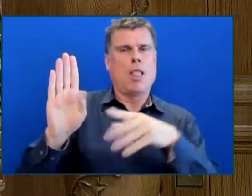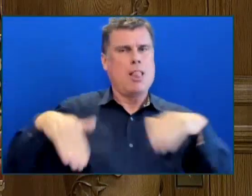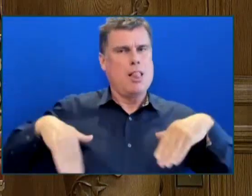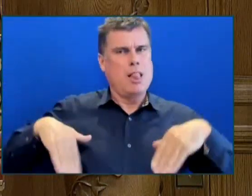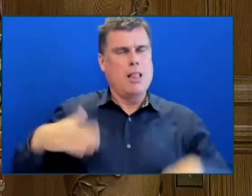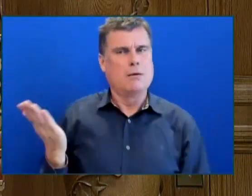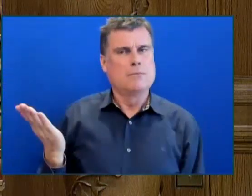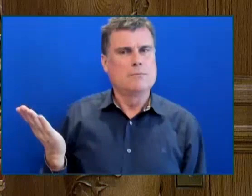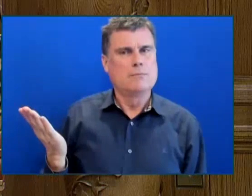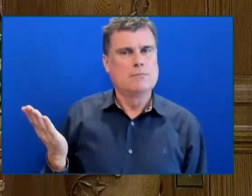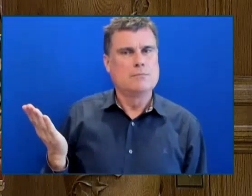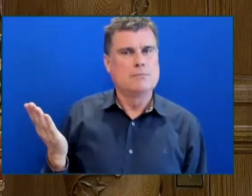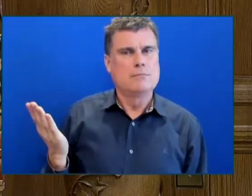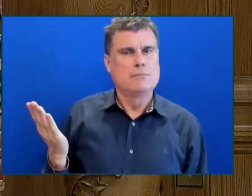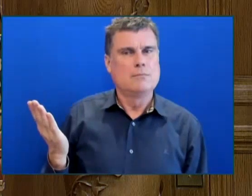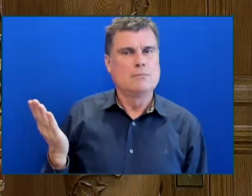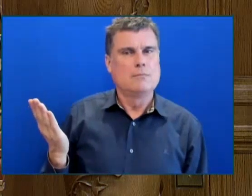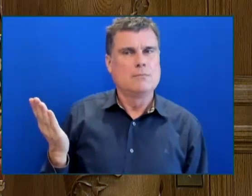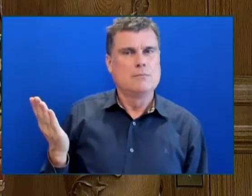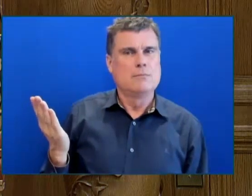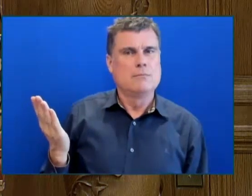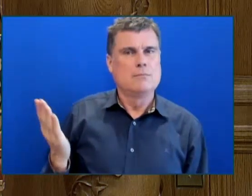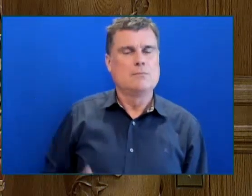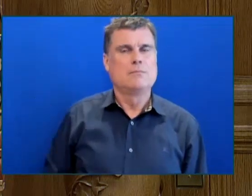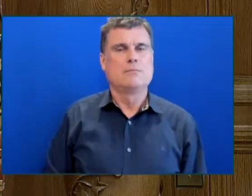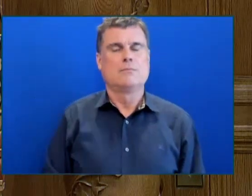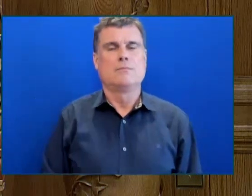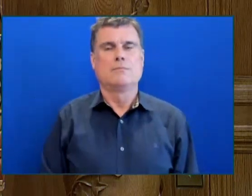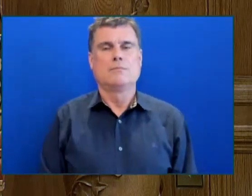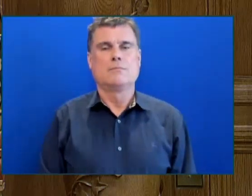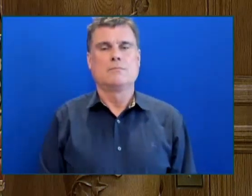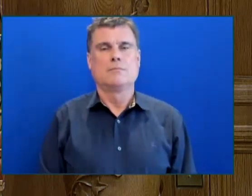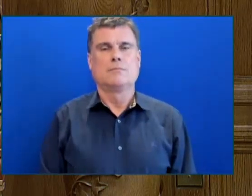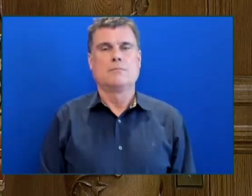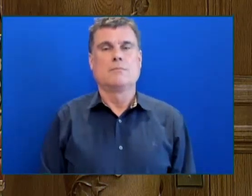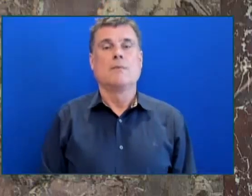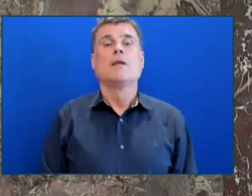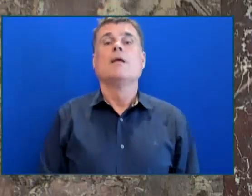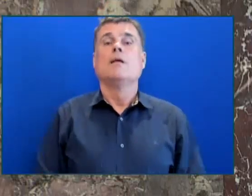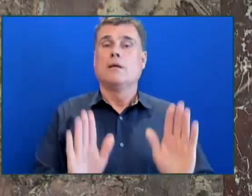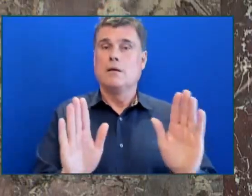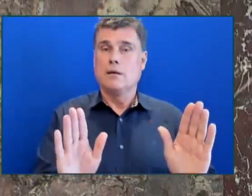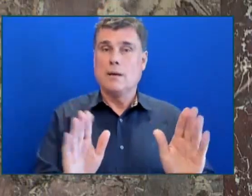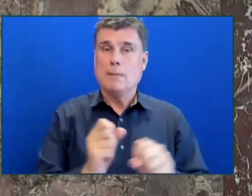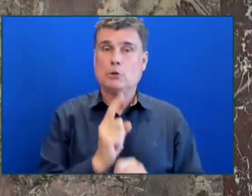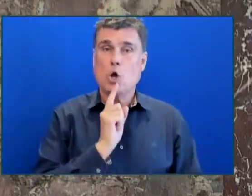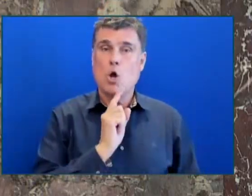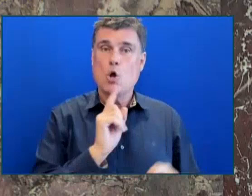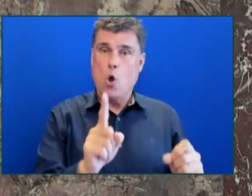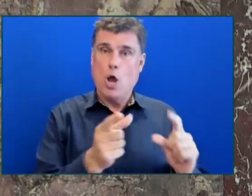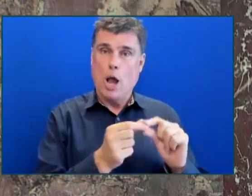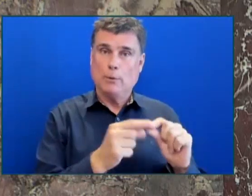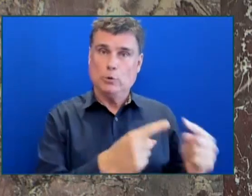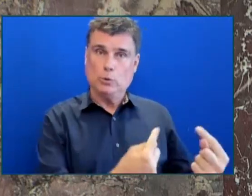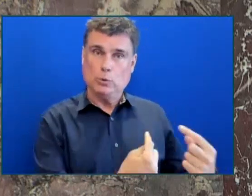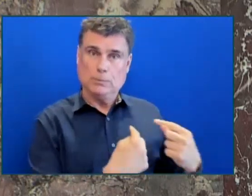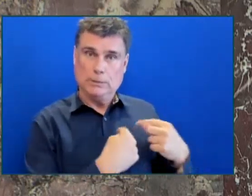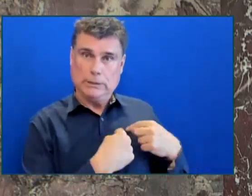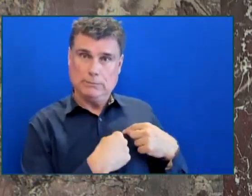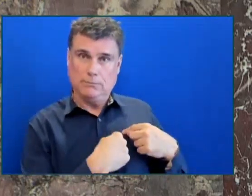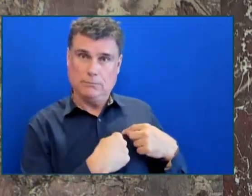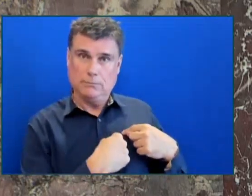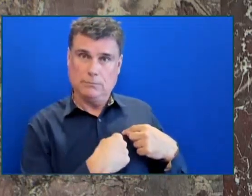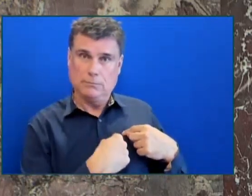All comments through the chair, members. Premier. Thank you, Honourable Chair. I think the most bizarre